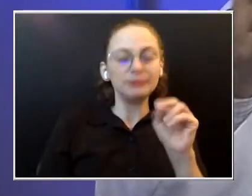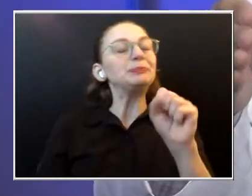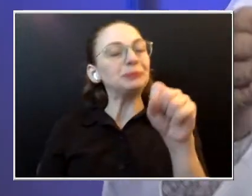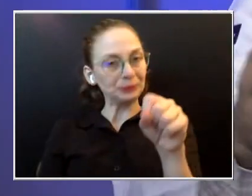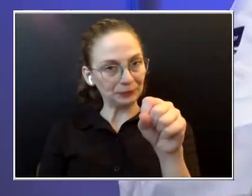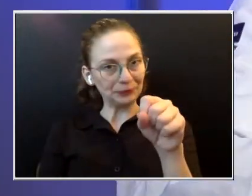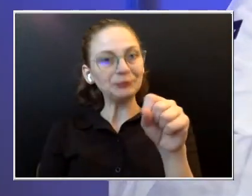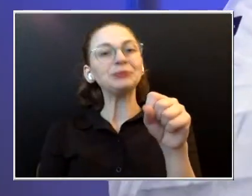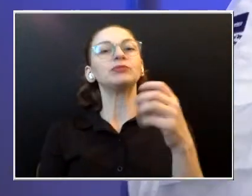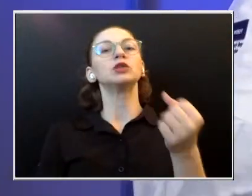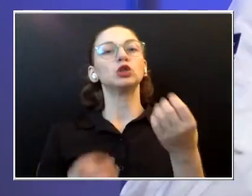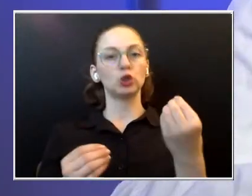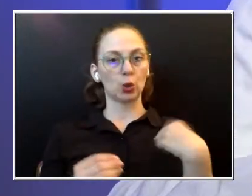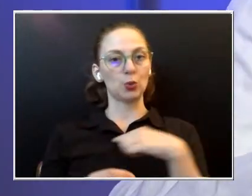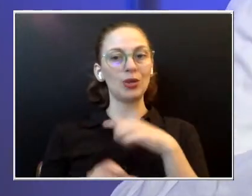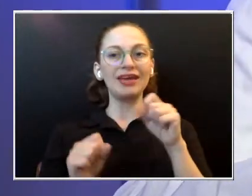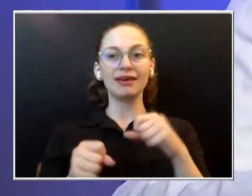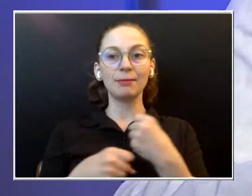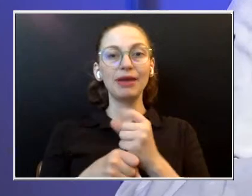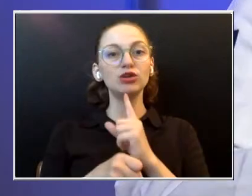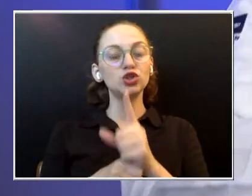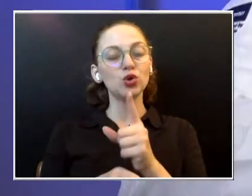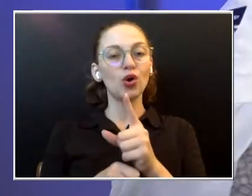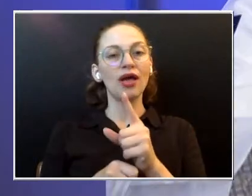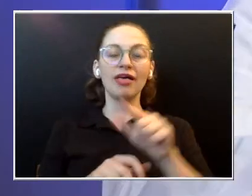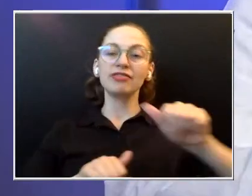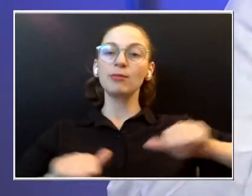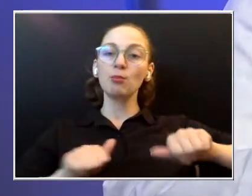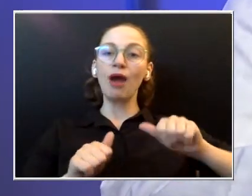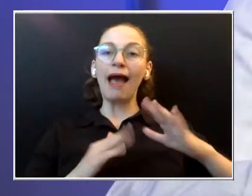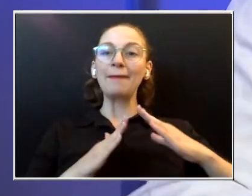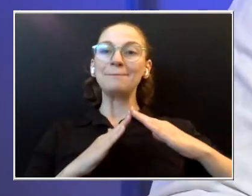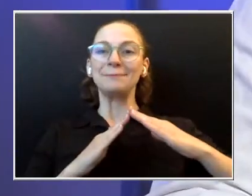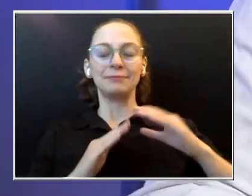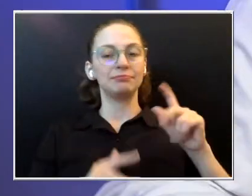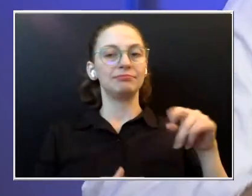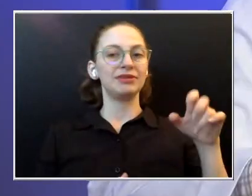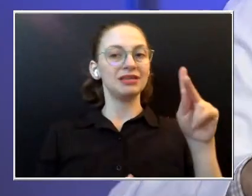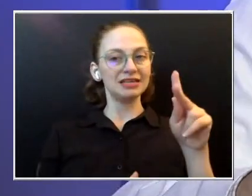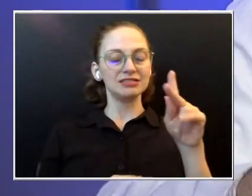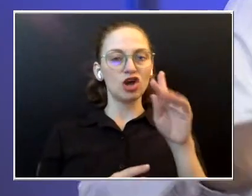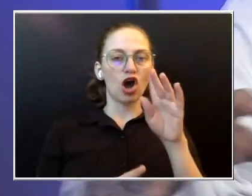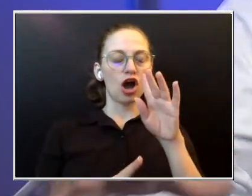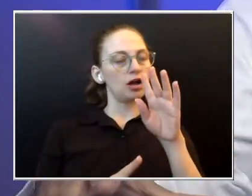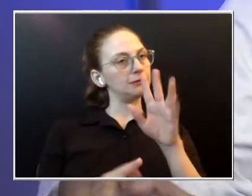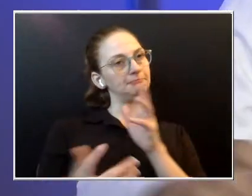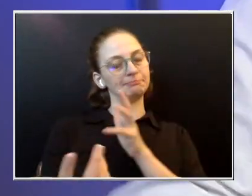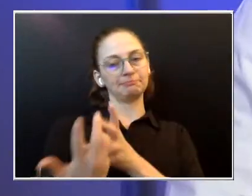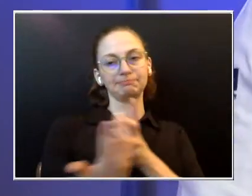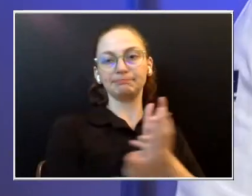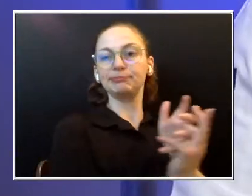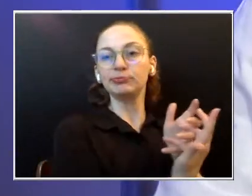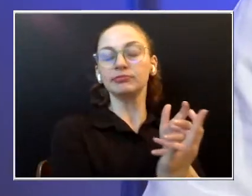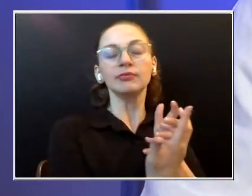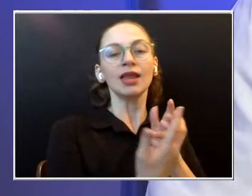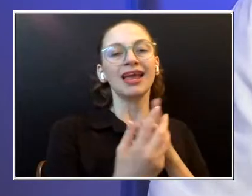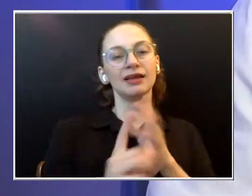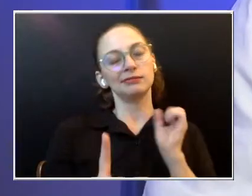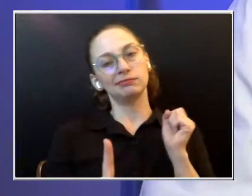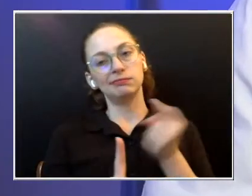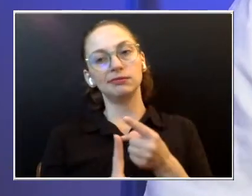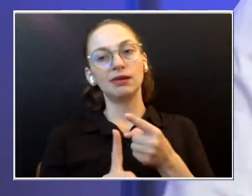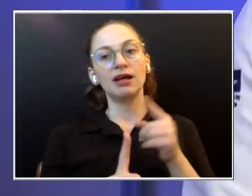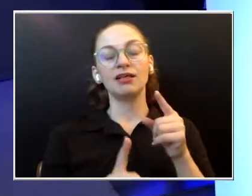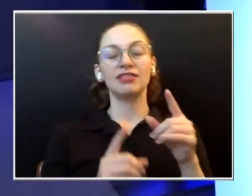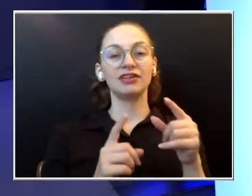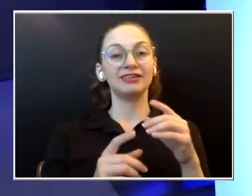peaks, align them within our target, and we can spare all the normal tissue around it and behind it as well, which is something we can't